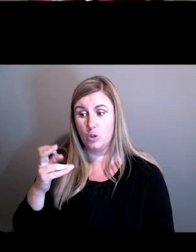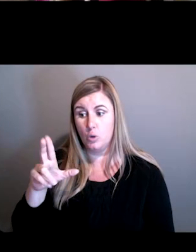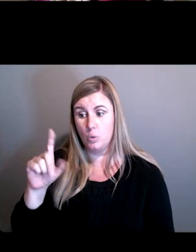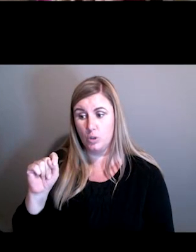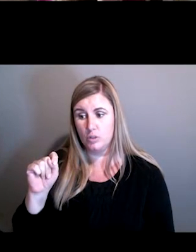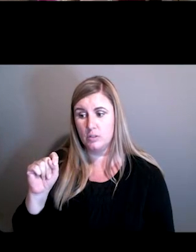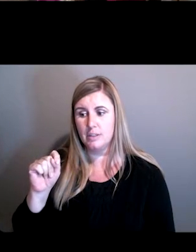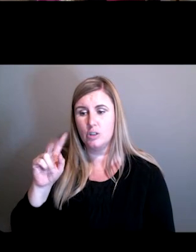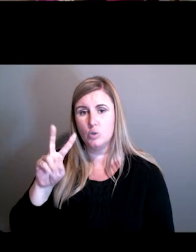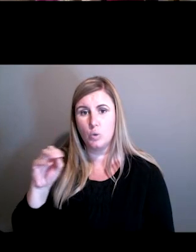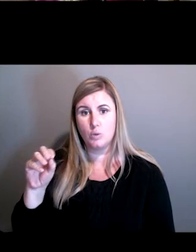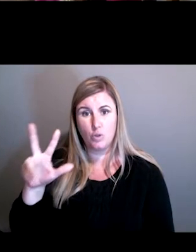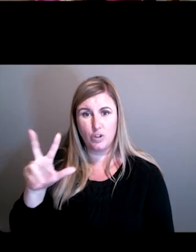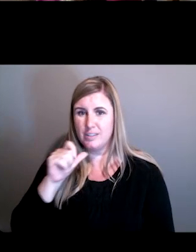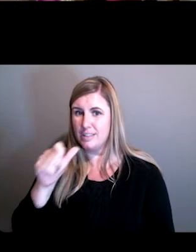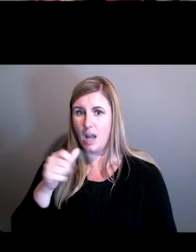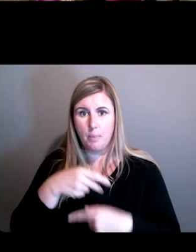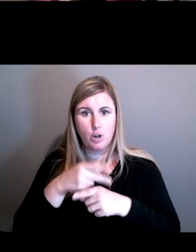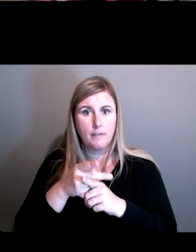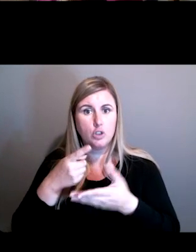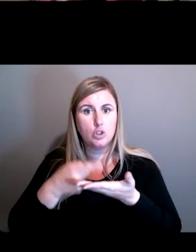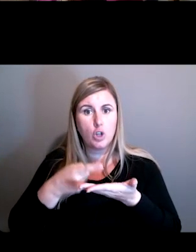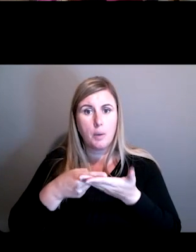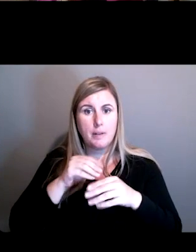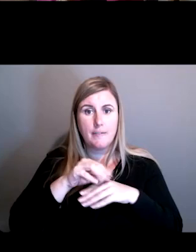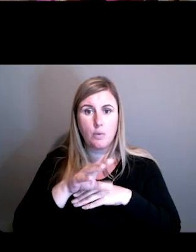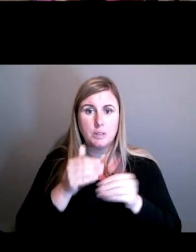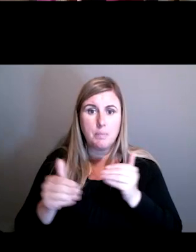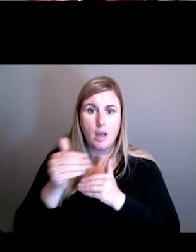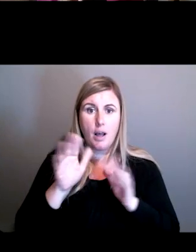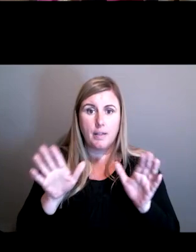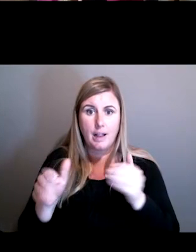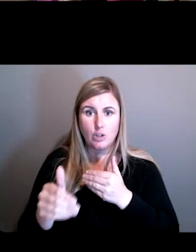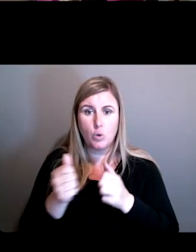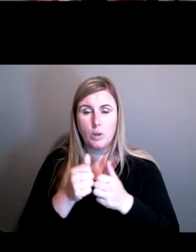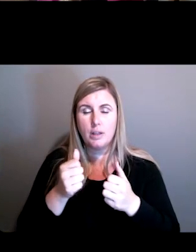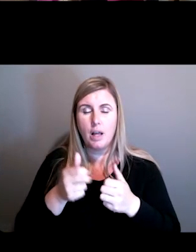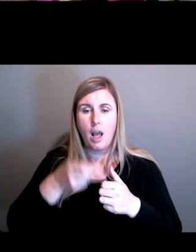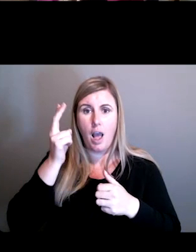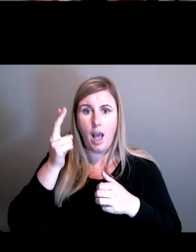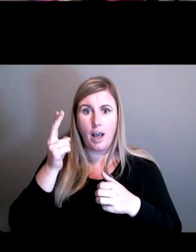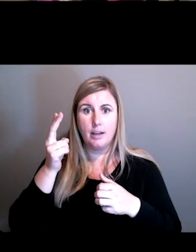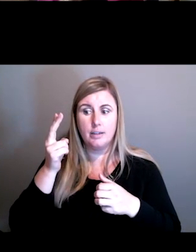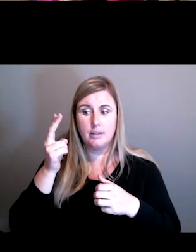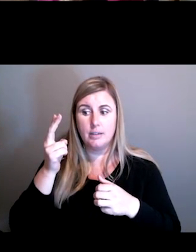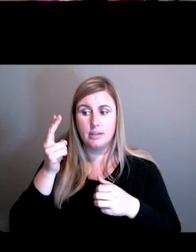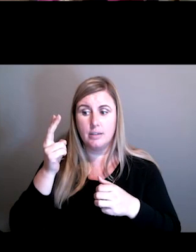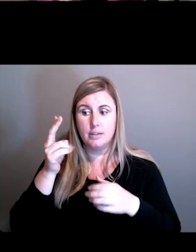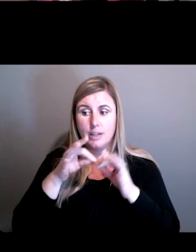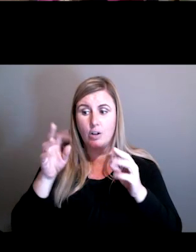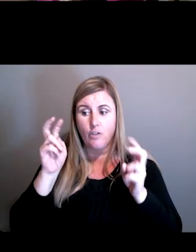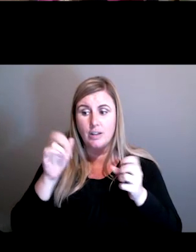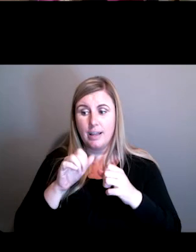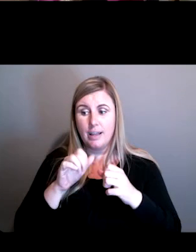2003 article, "It is not productive to talk of the influence beyond the classroom with such high-sounding phrases such as